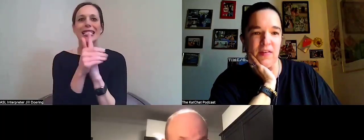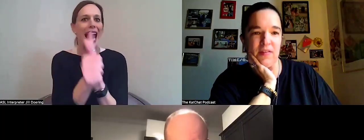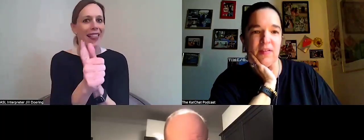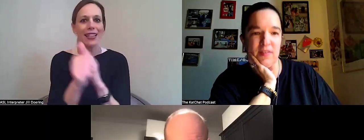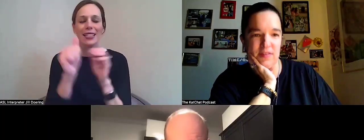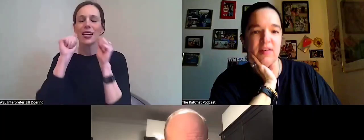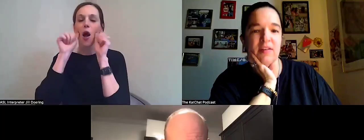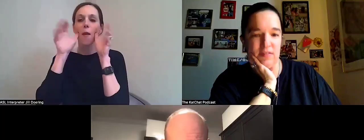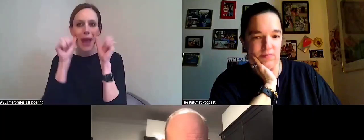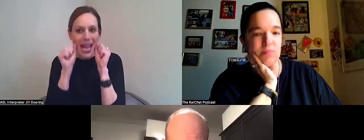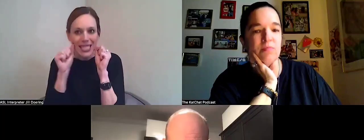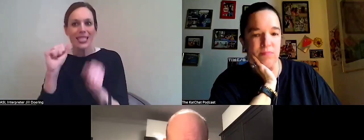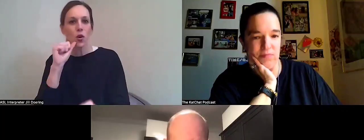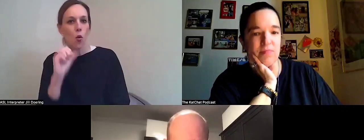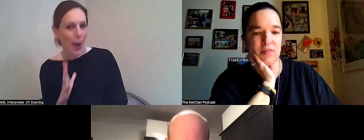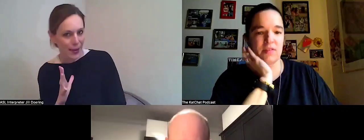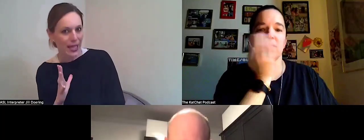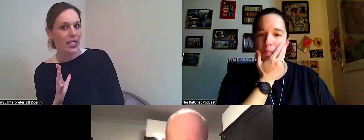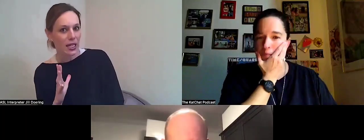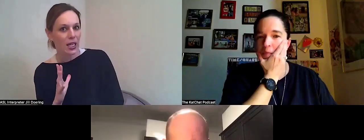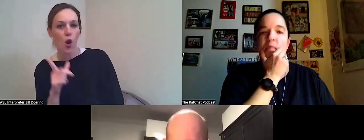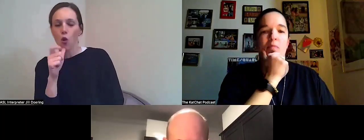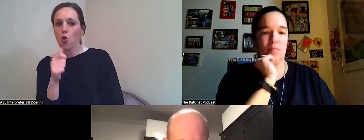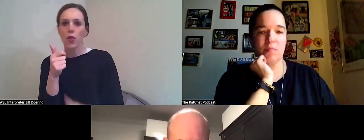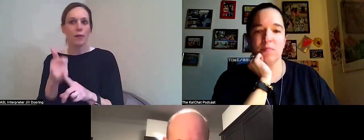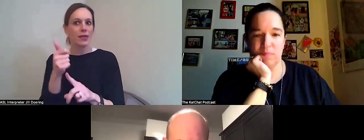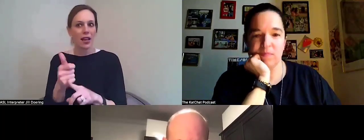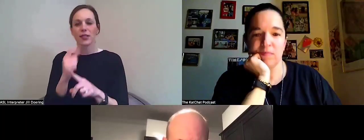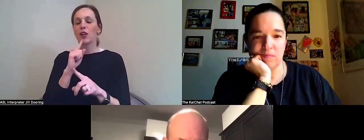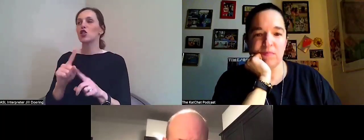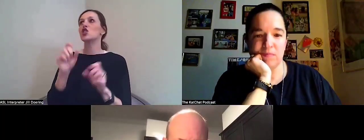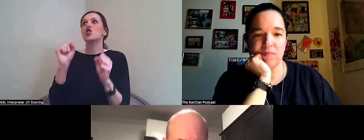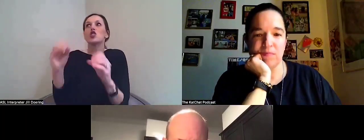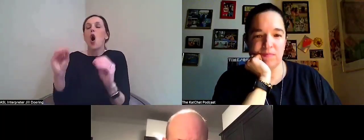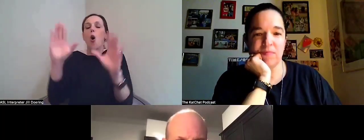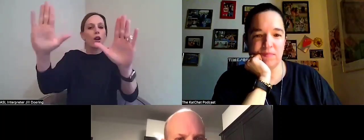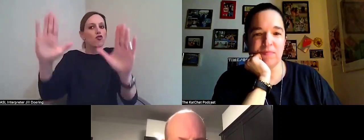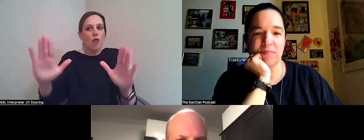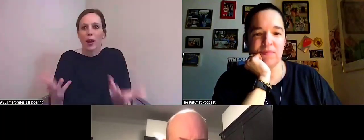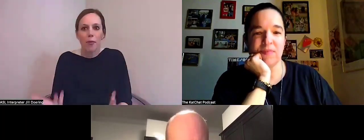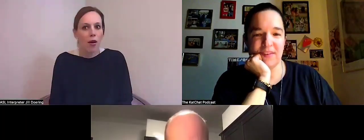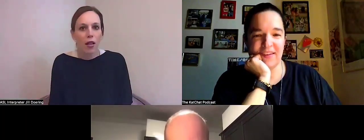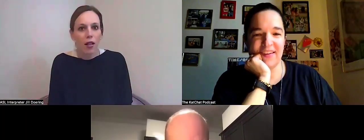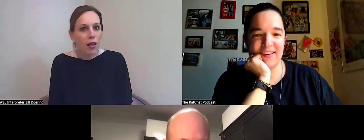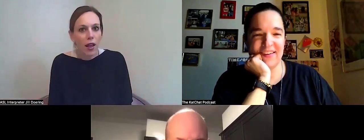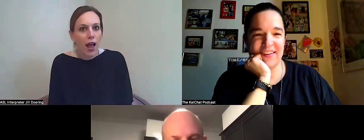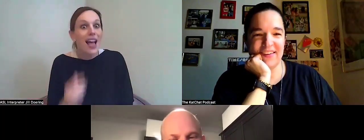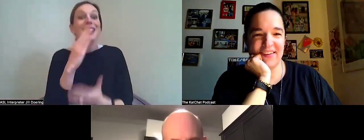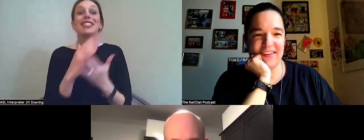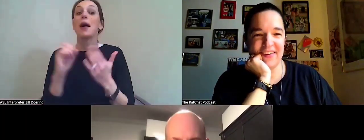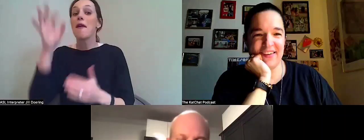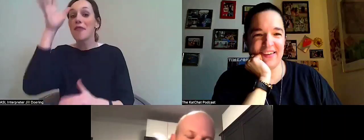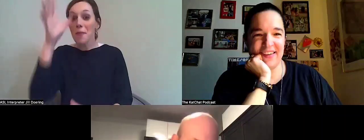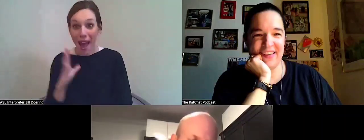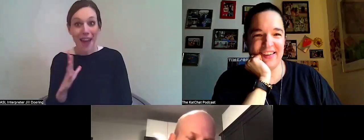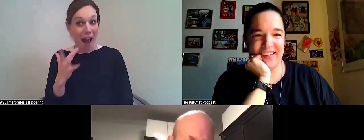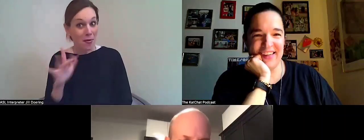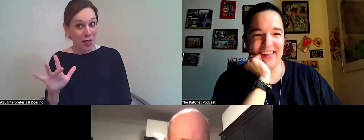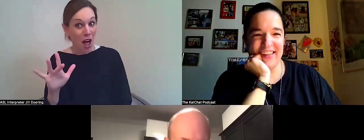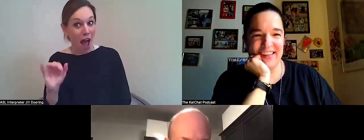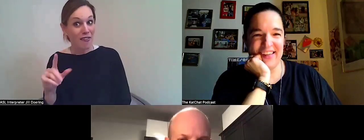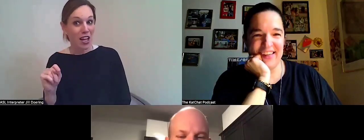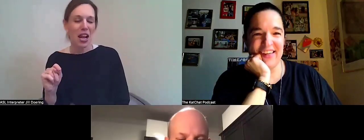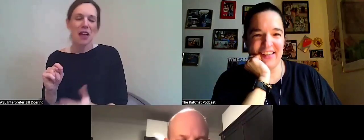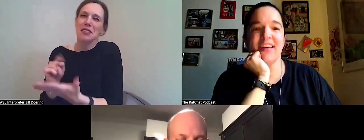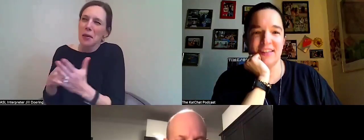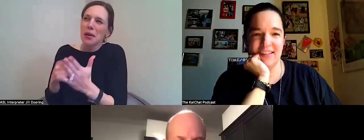amazing women that are so incredible. I've lucked out. Some of the men, sometimes they're